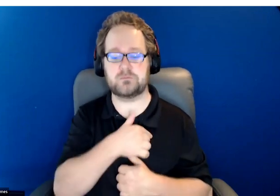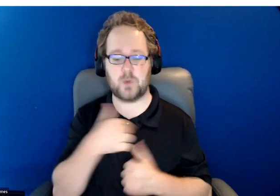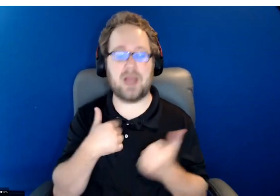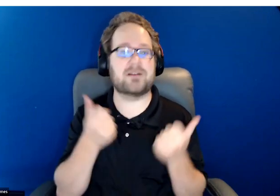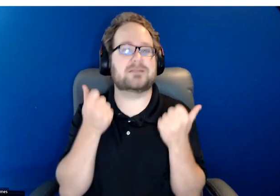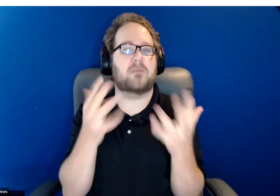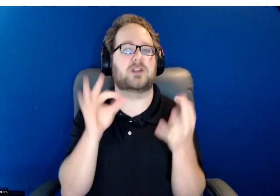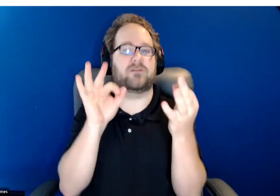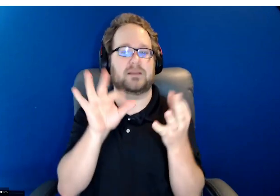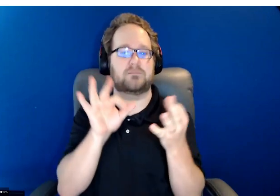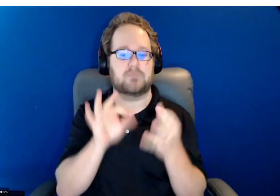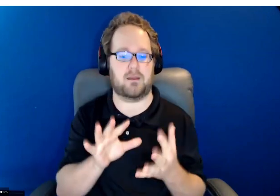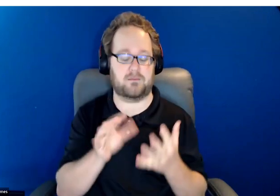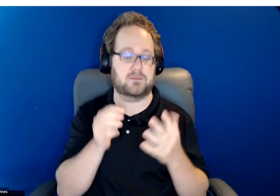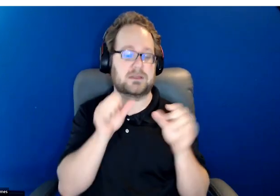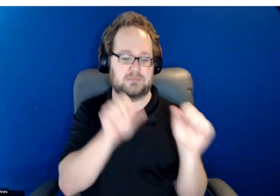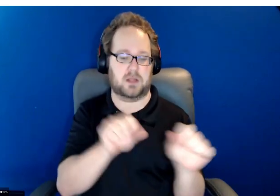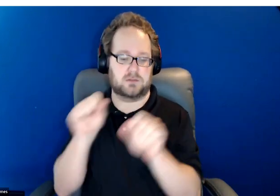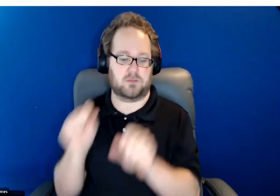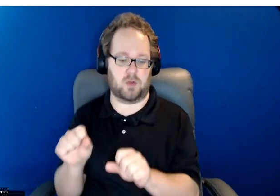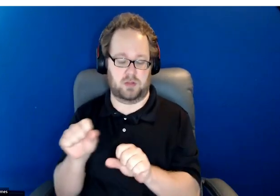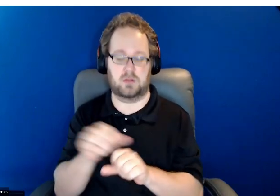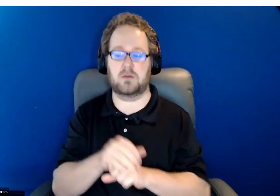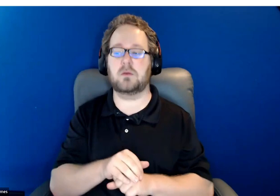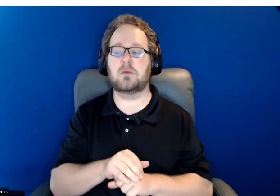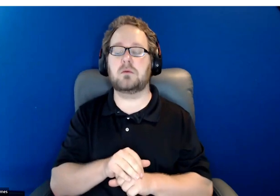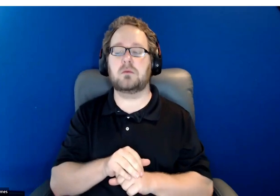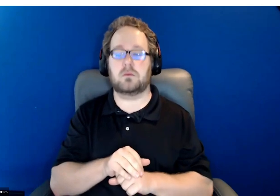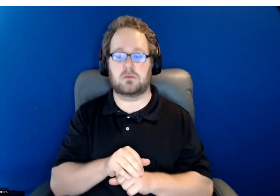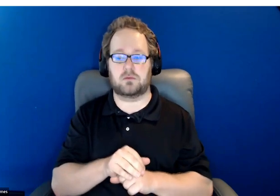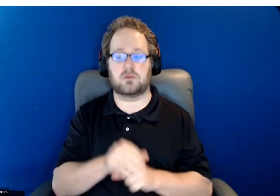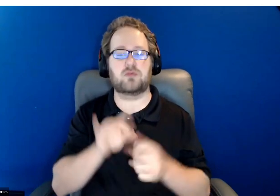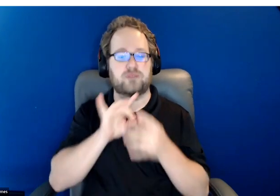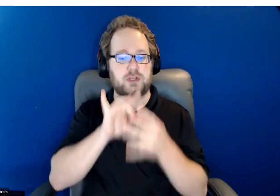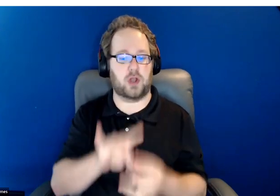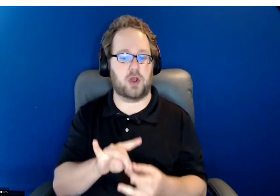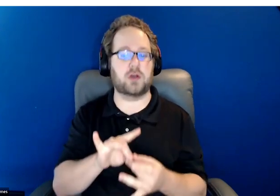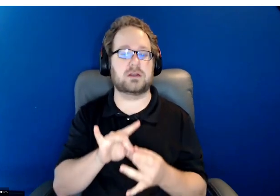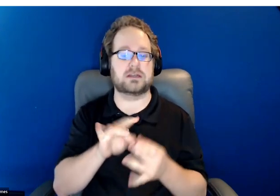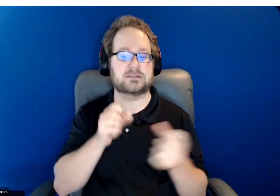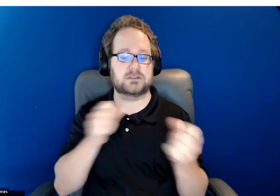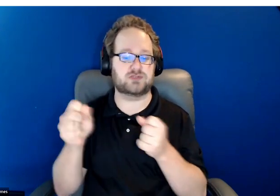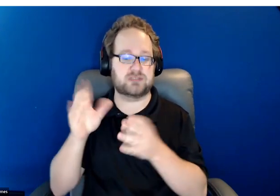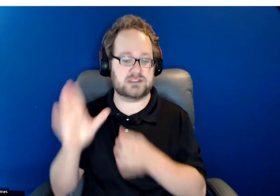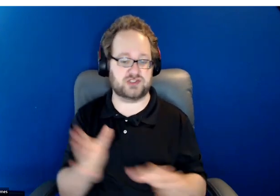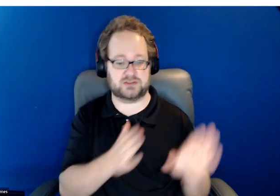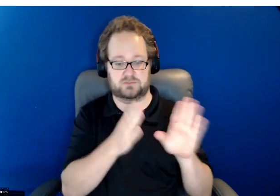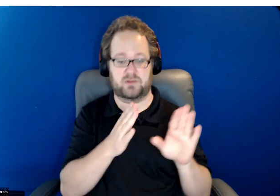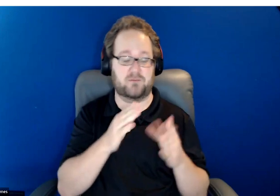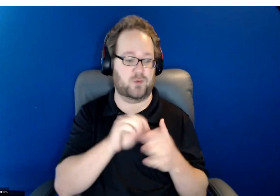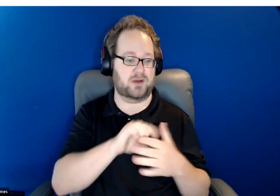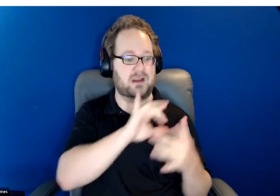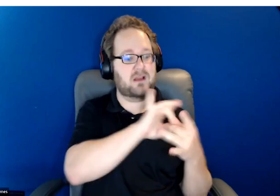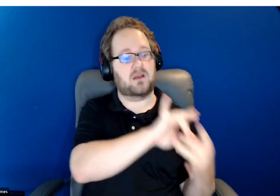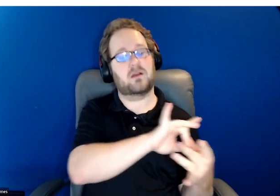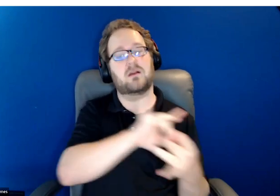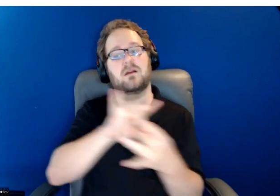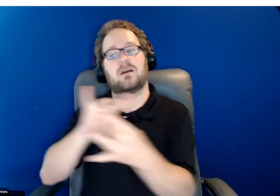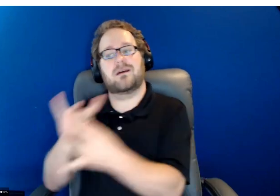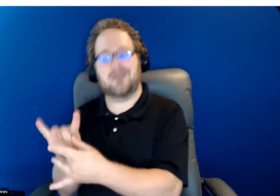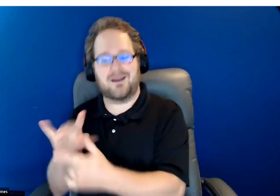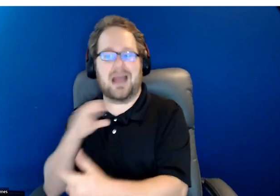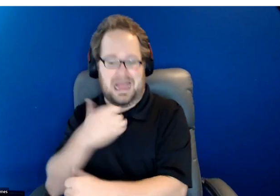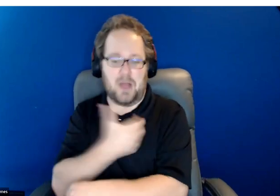we can regarding the strategic framework and then feeding into ultimately our National Plan on